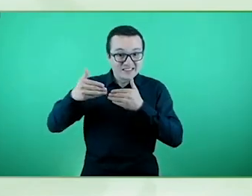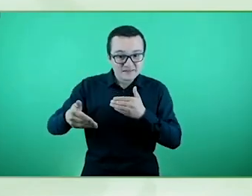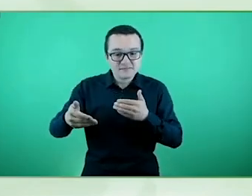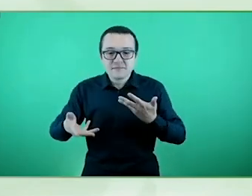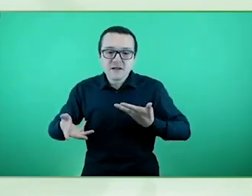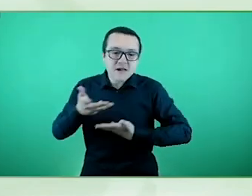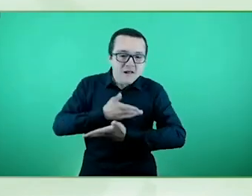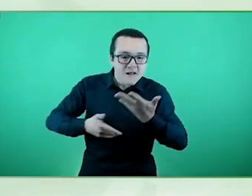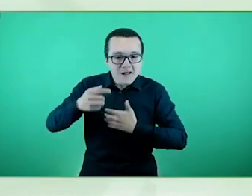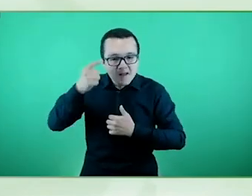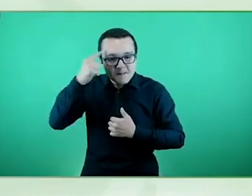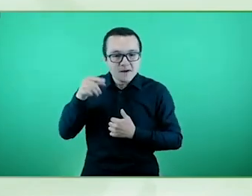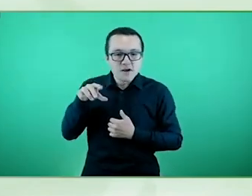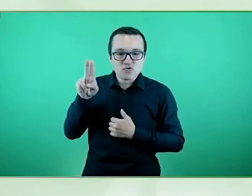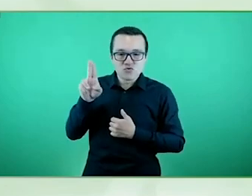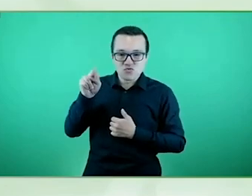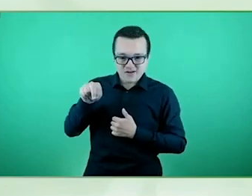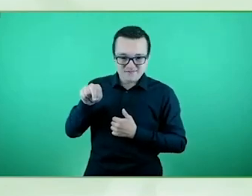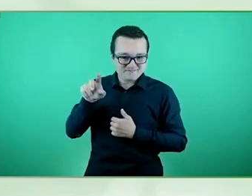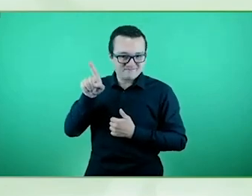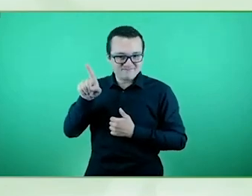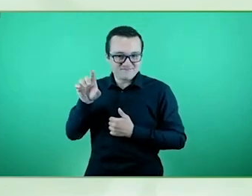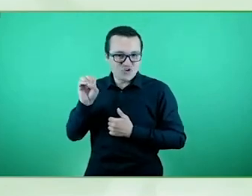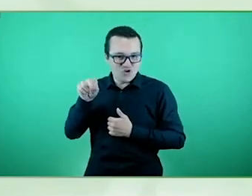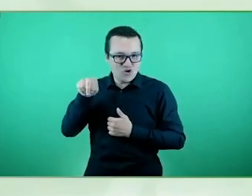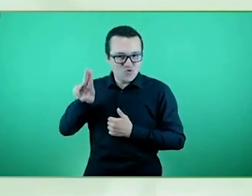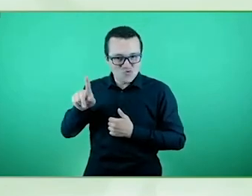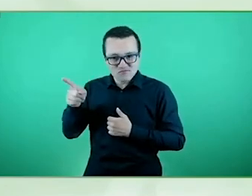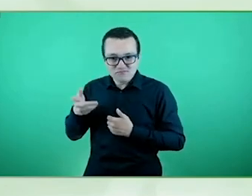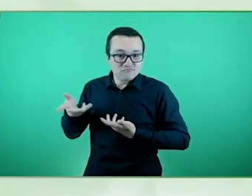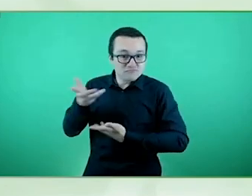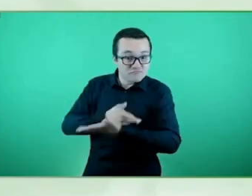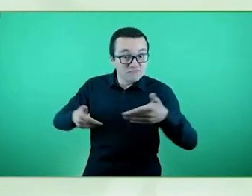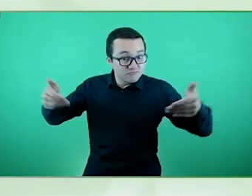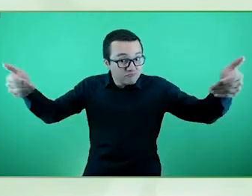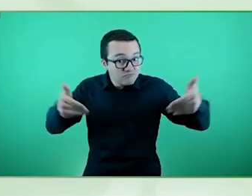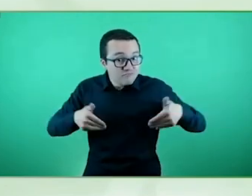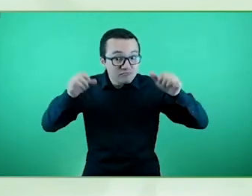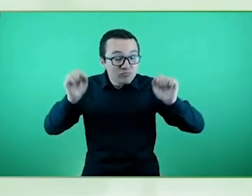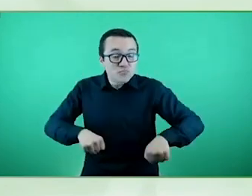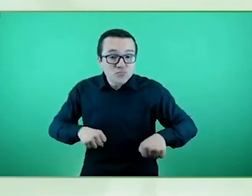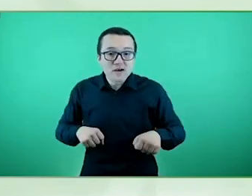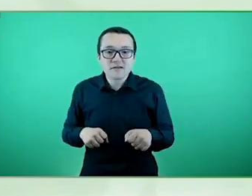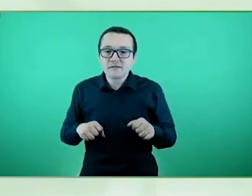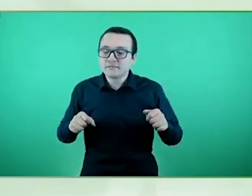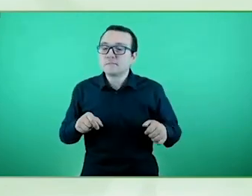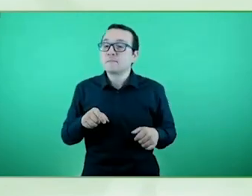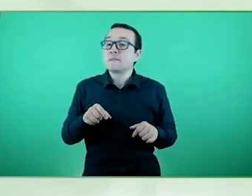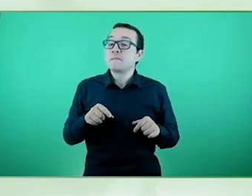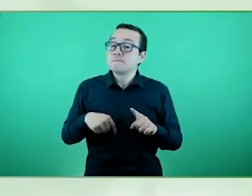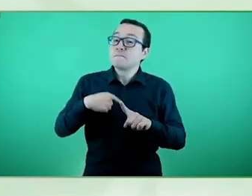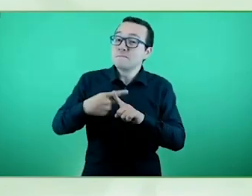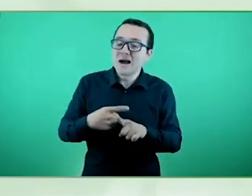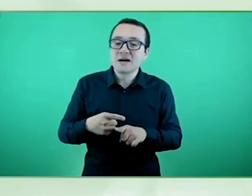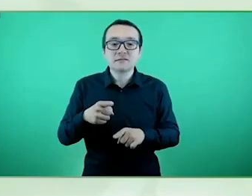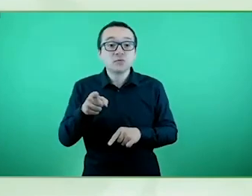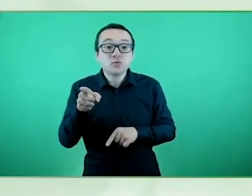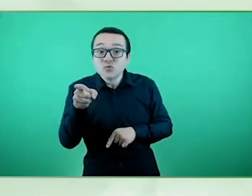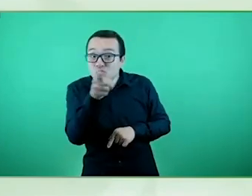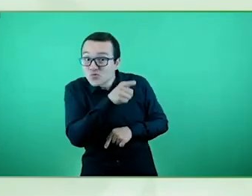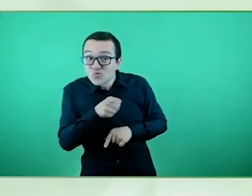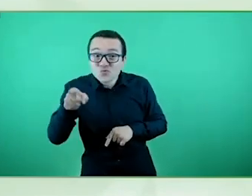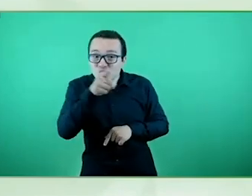are more than welcome to be with us. And because of you, we could expand